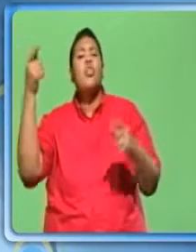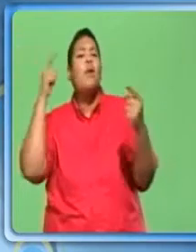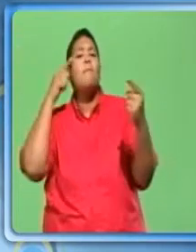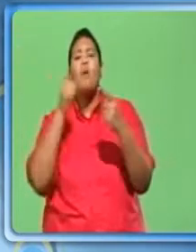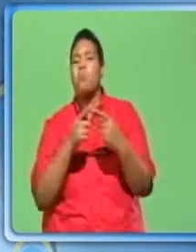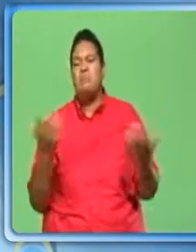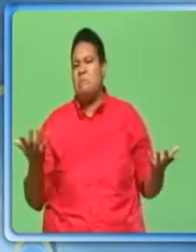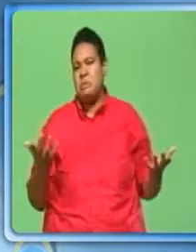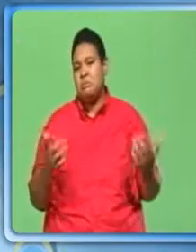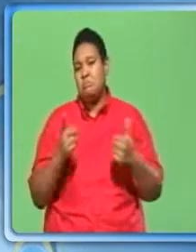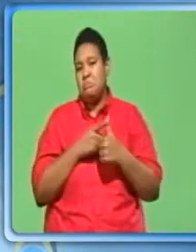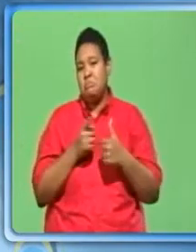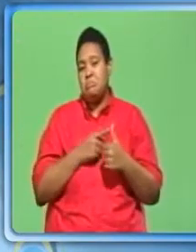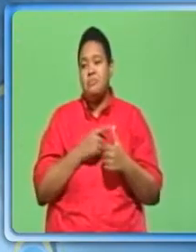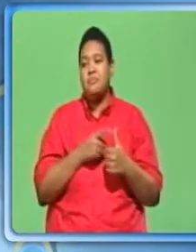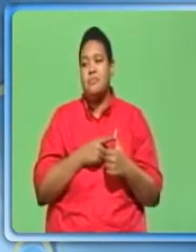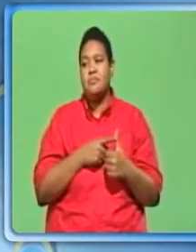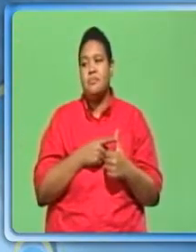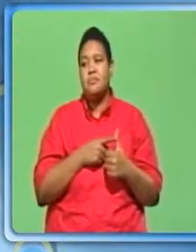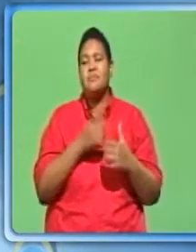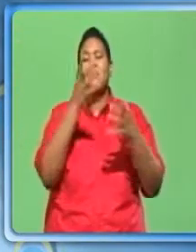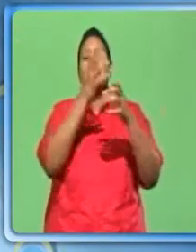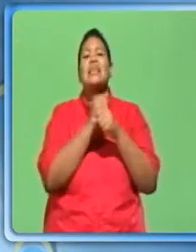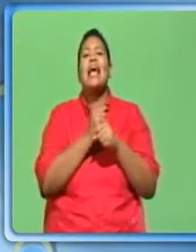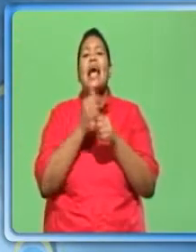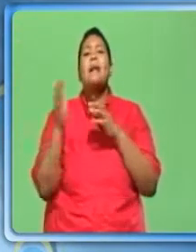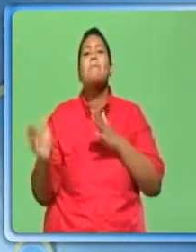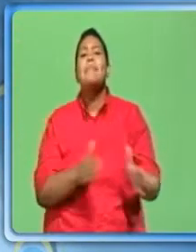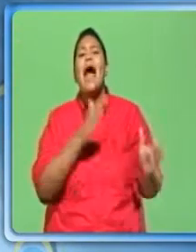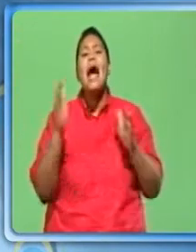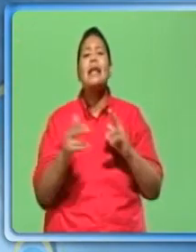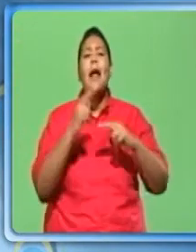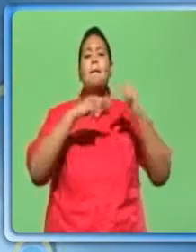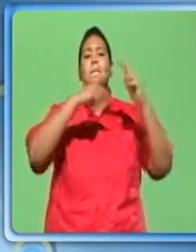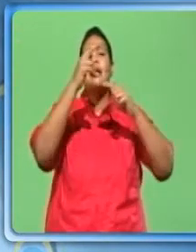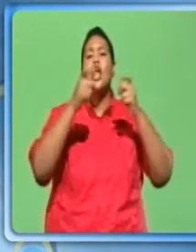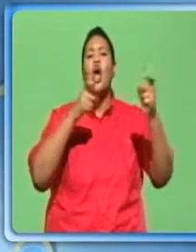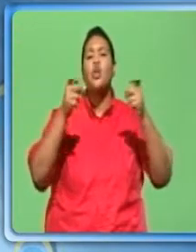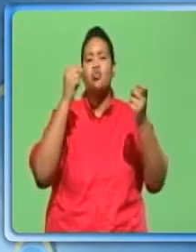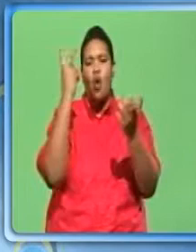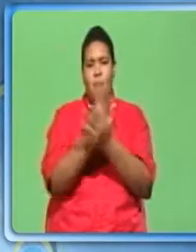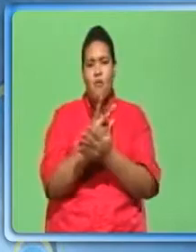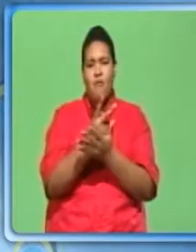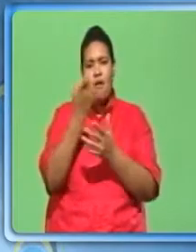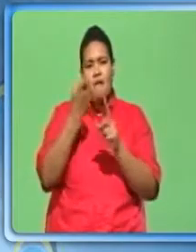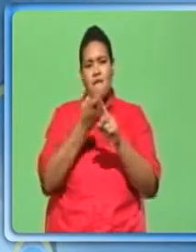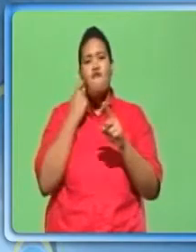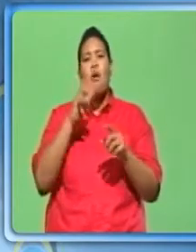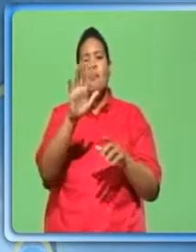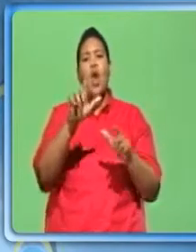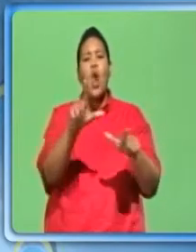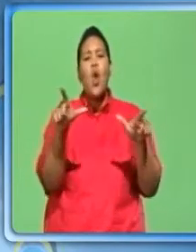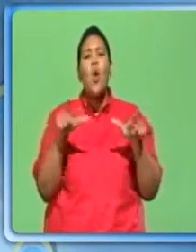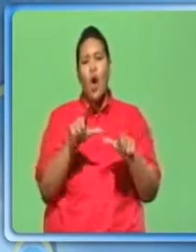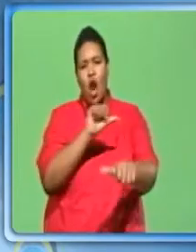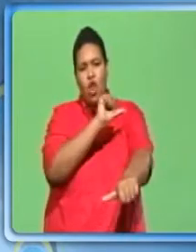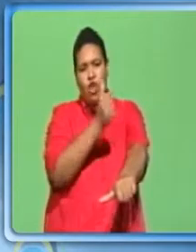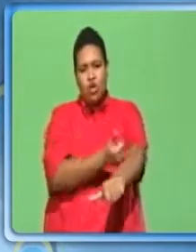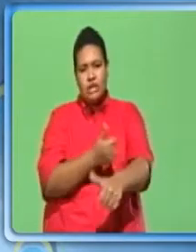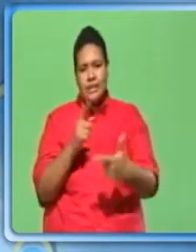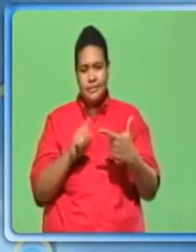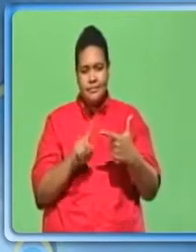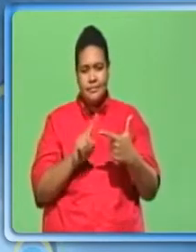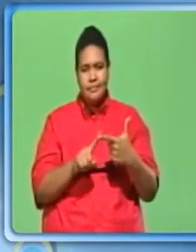as 1. Obtaining planning and building control approval from the local authority.